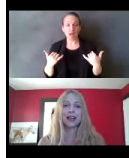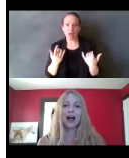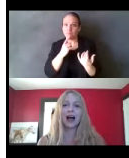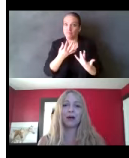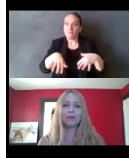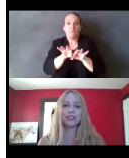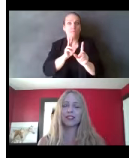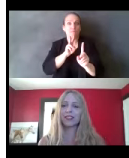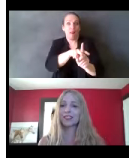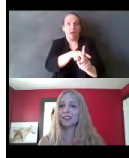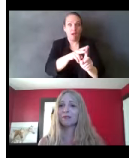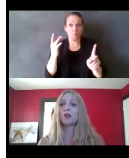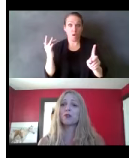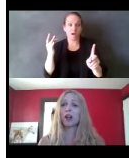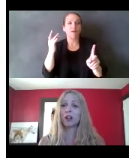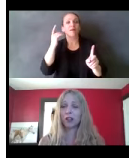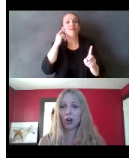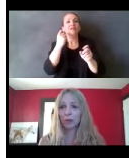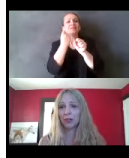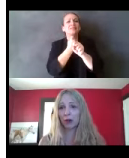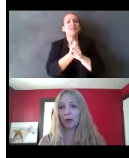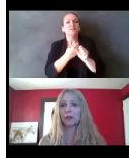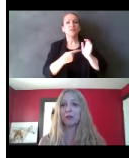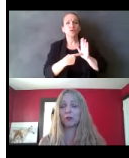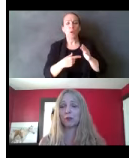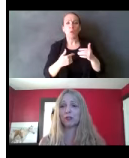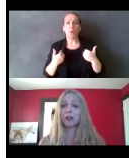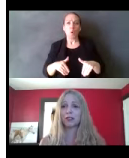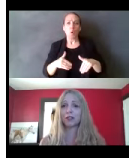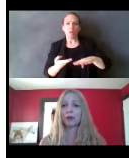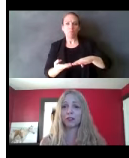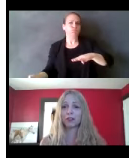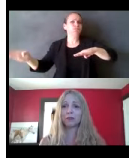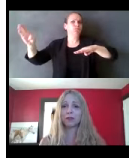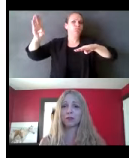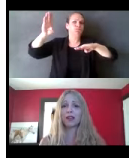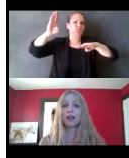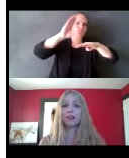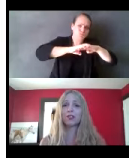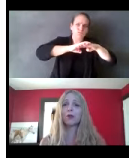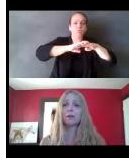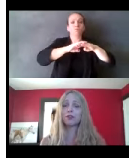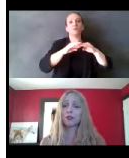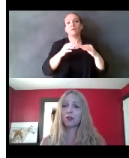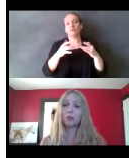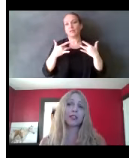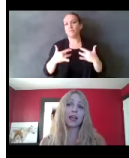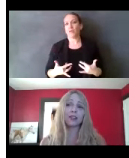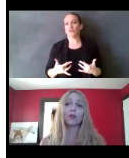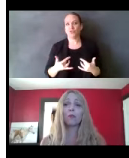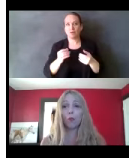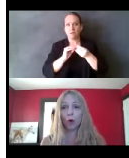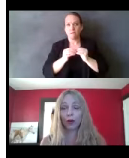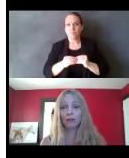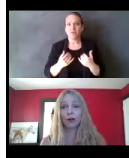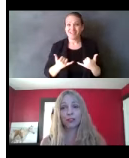pertinent. The statistics have shown alarming growth in people with depression and depression symptoms. They're showing up to 30%